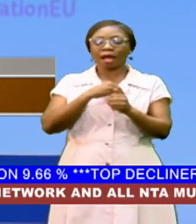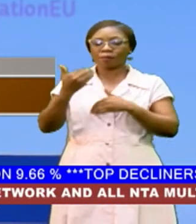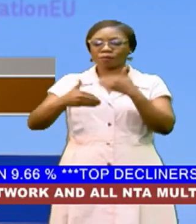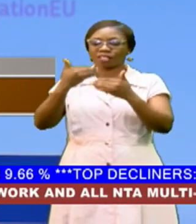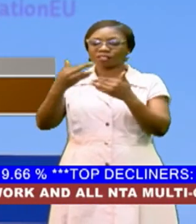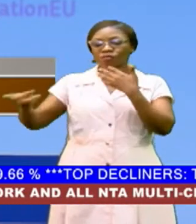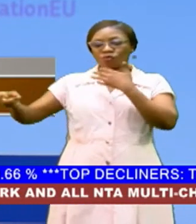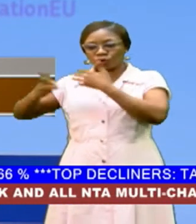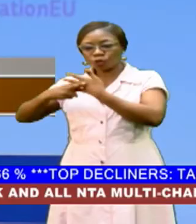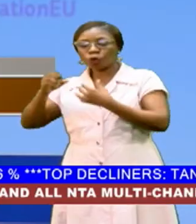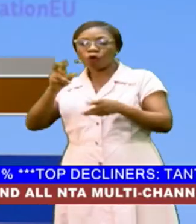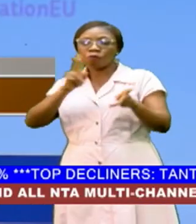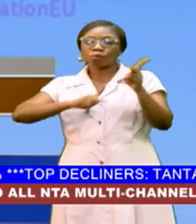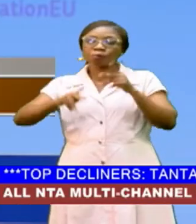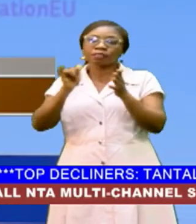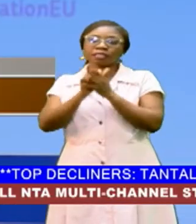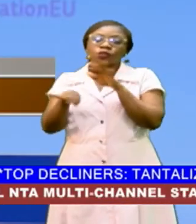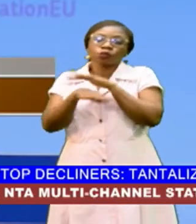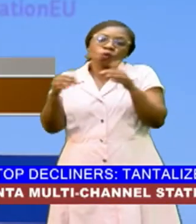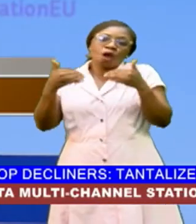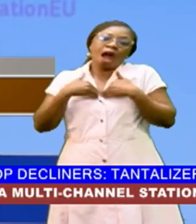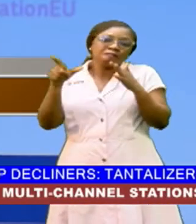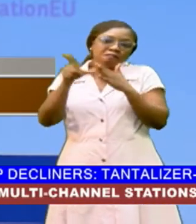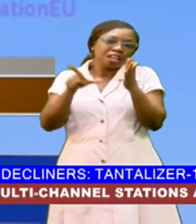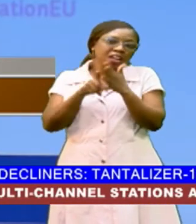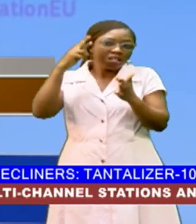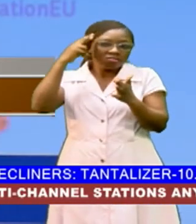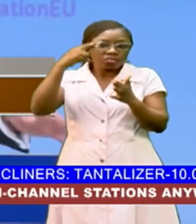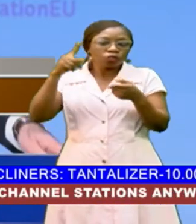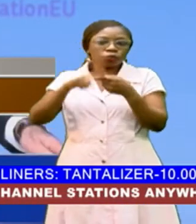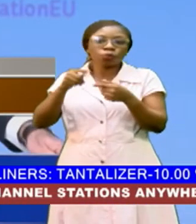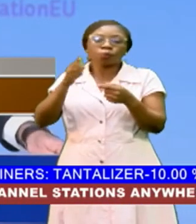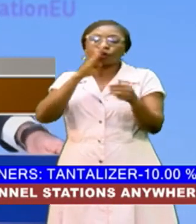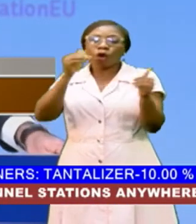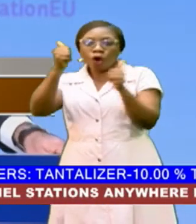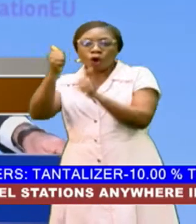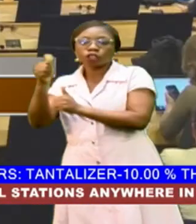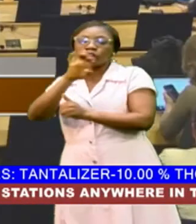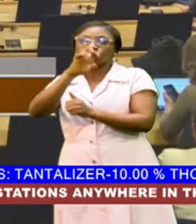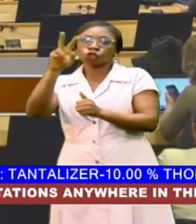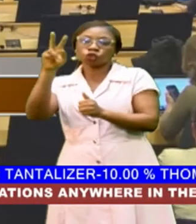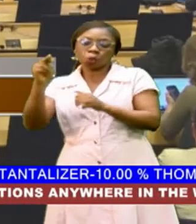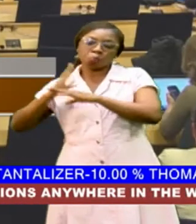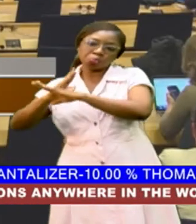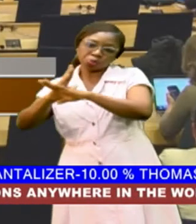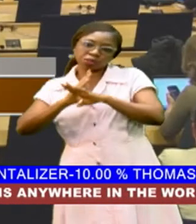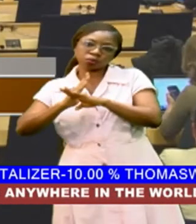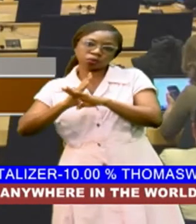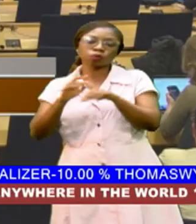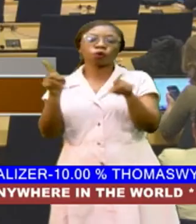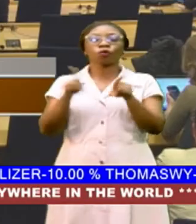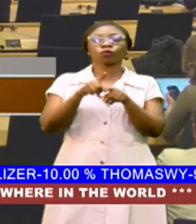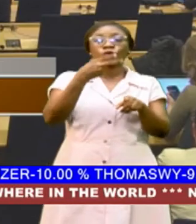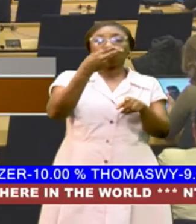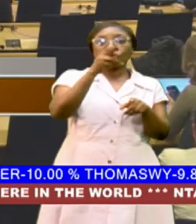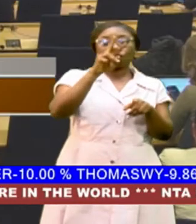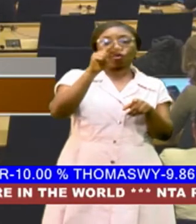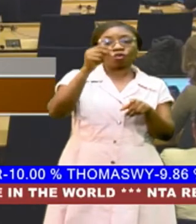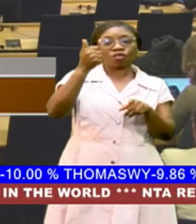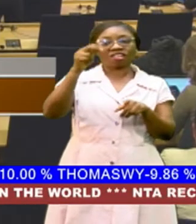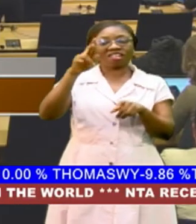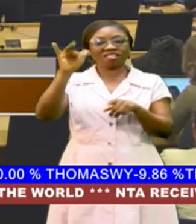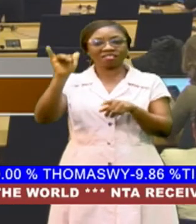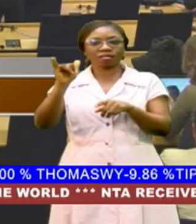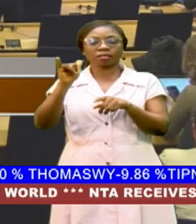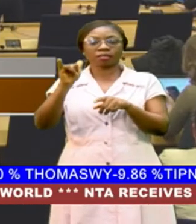returns of those who have no legal reason to be under the European Union's protection. However, Hungary, which objects